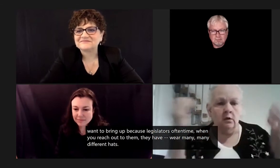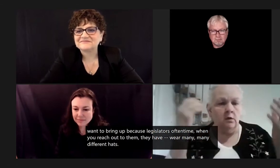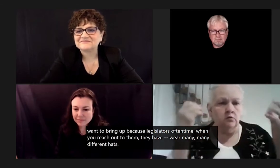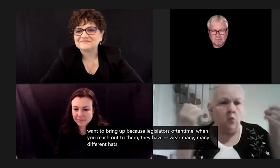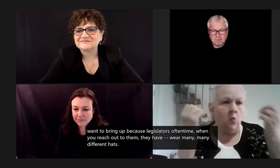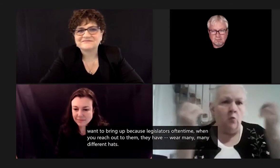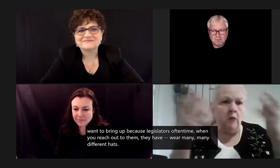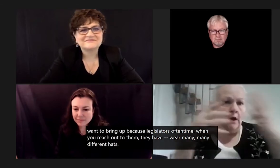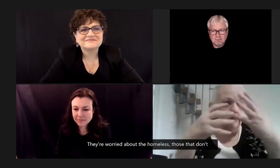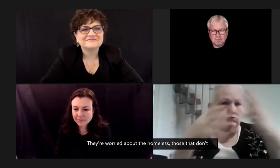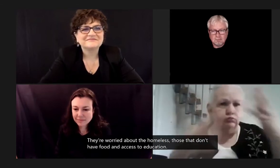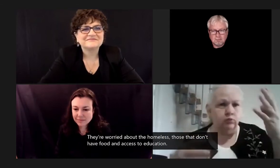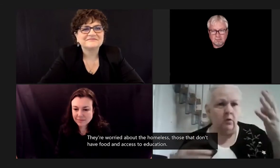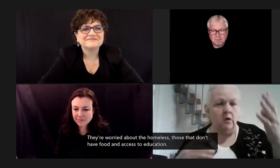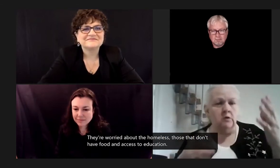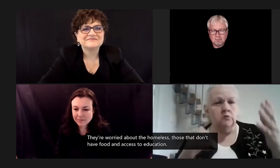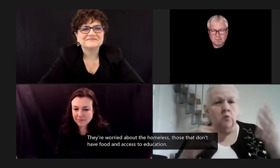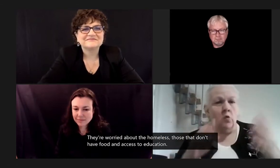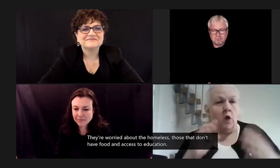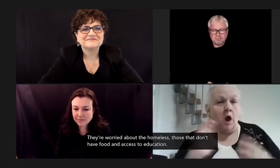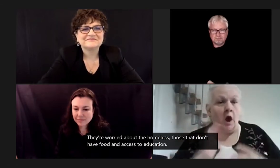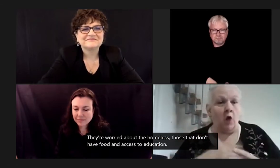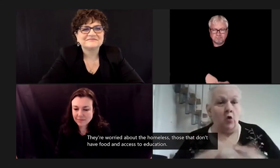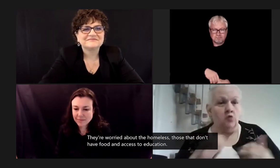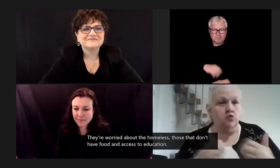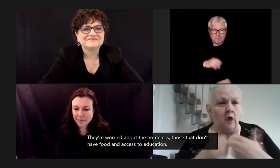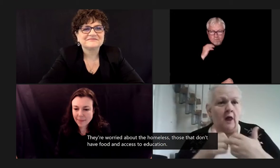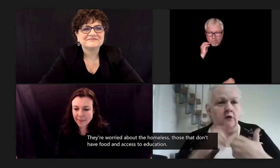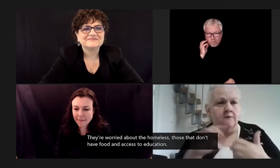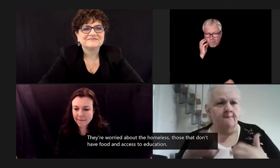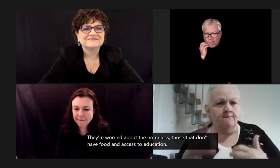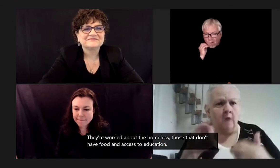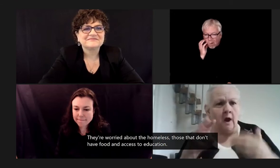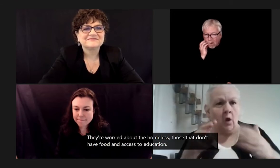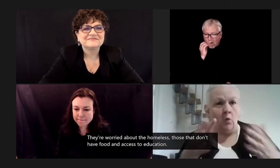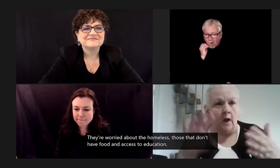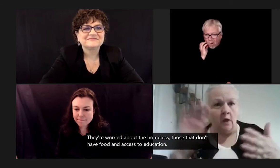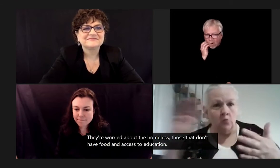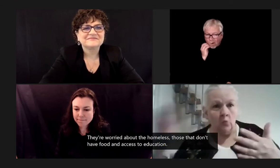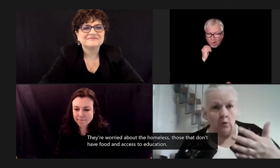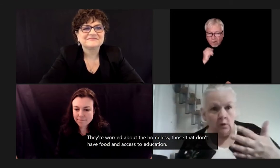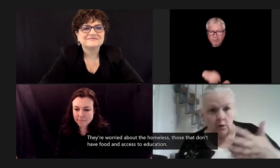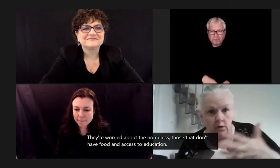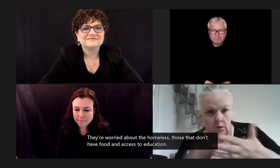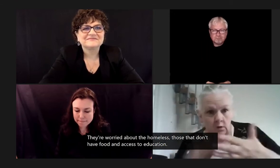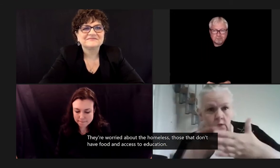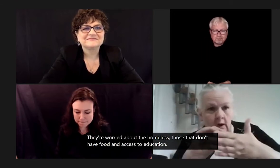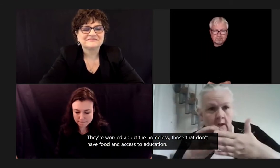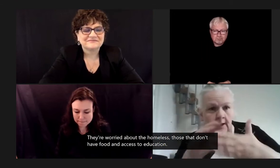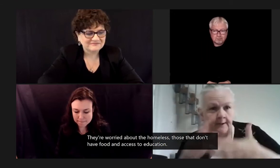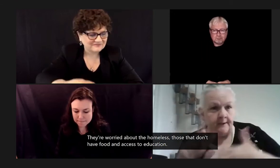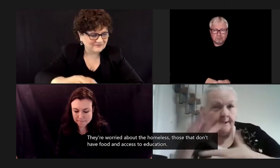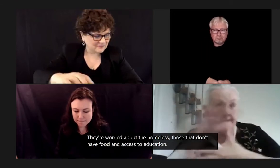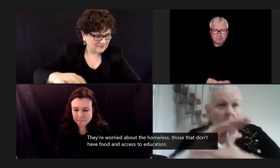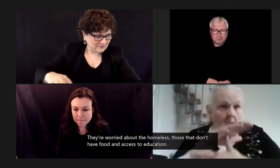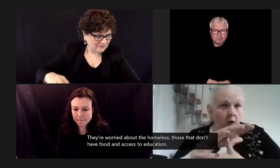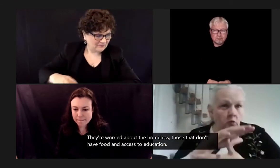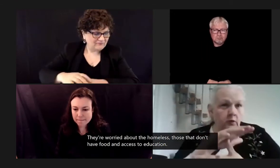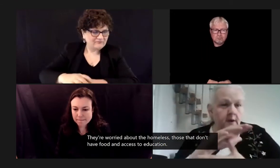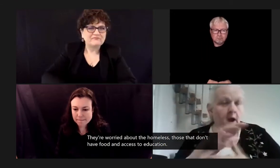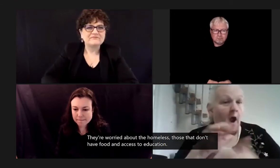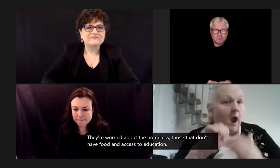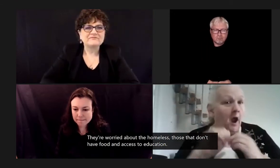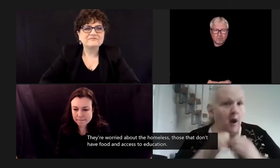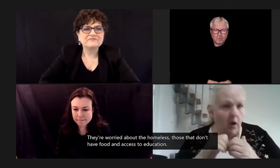and many, many other things. So they have all these issues on their plate, and trying to